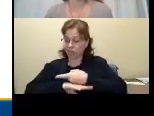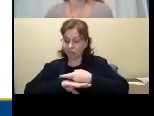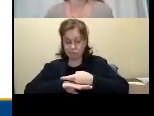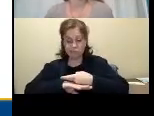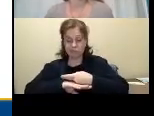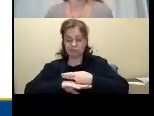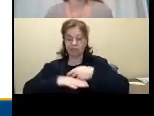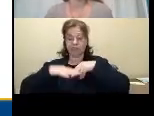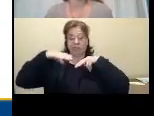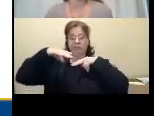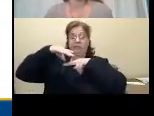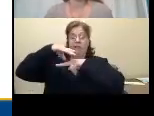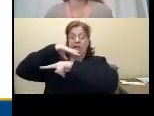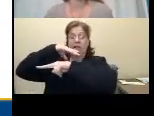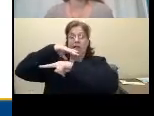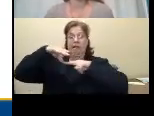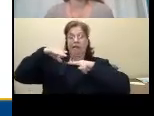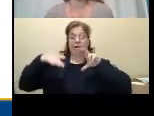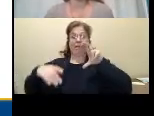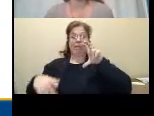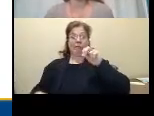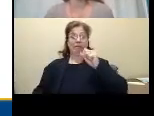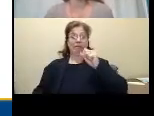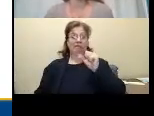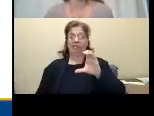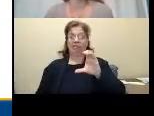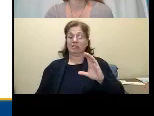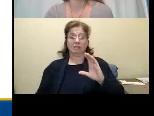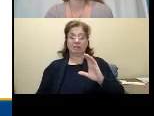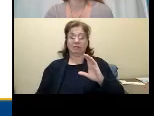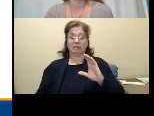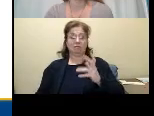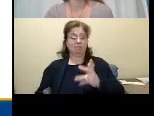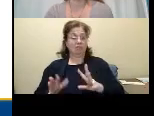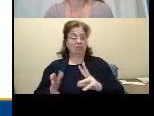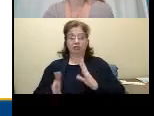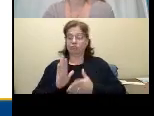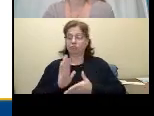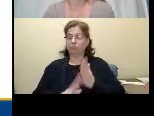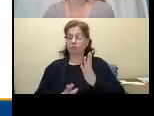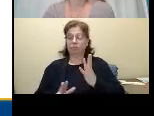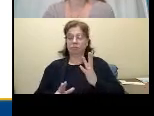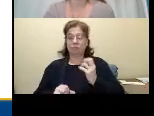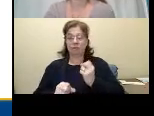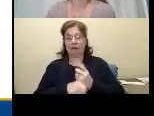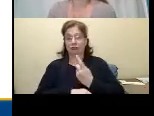30 seconds, get off the table, and we'll see you next year for the vast majority of patients.